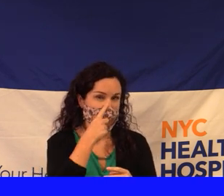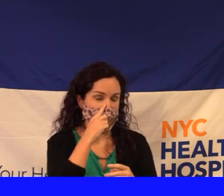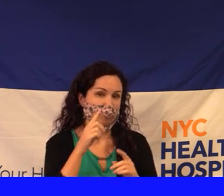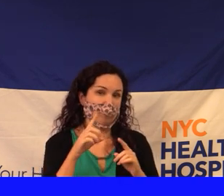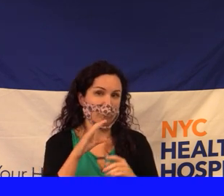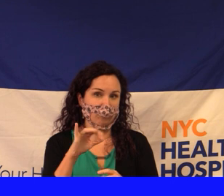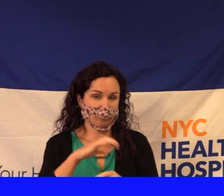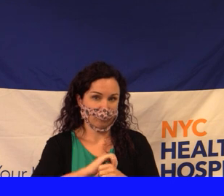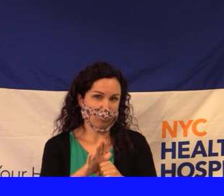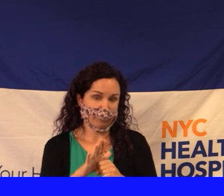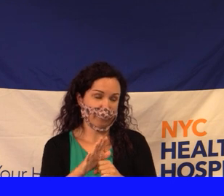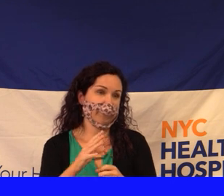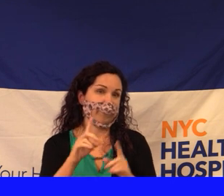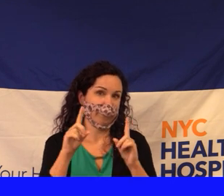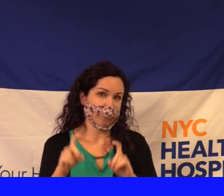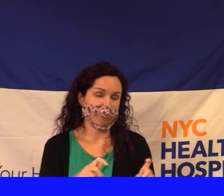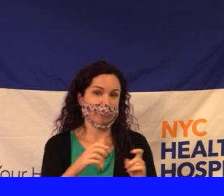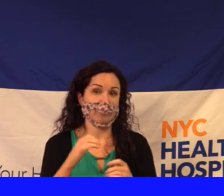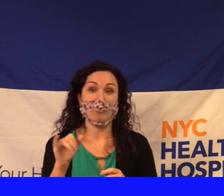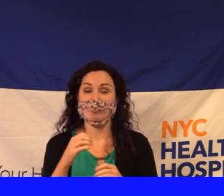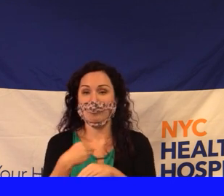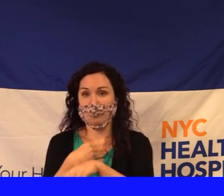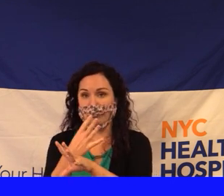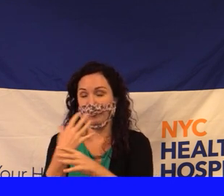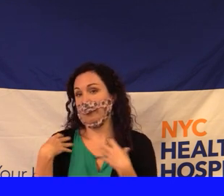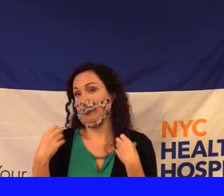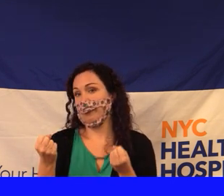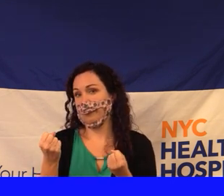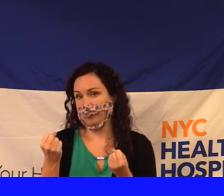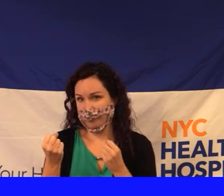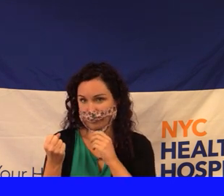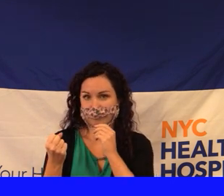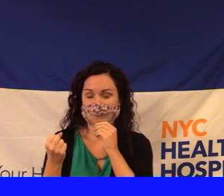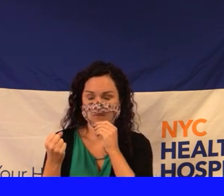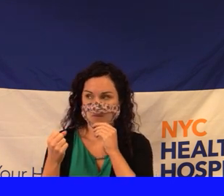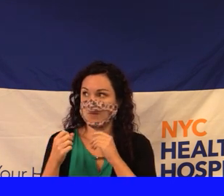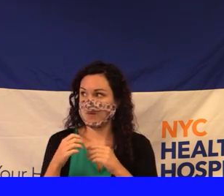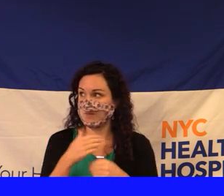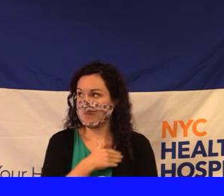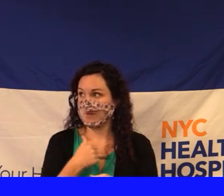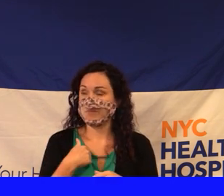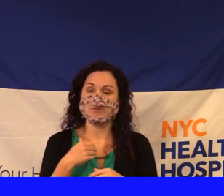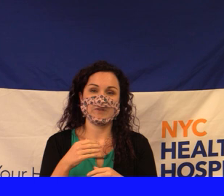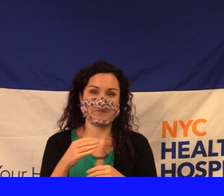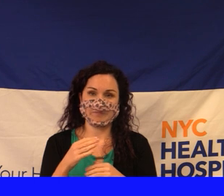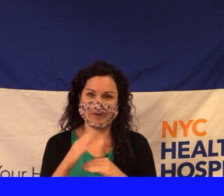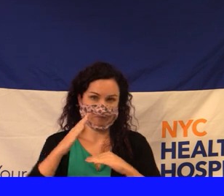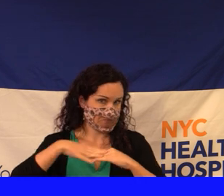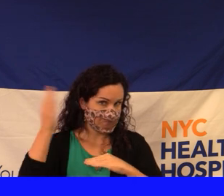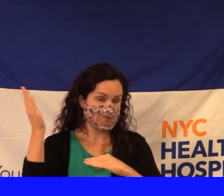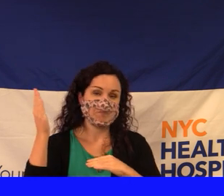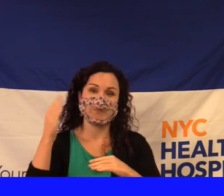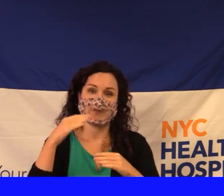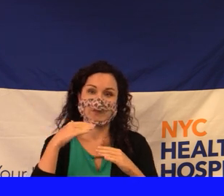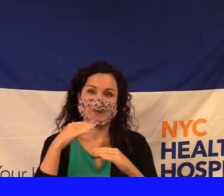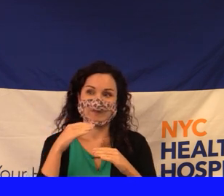telehealth visits. So members have unlimited access to both.